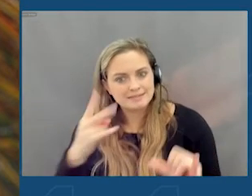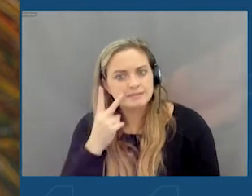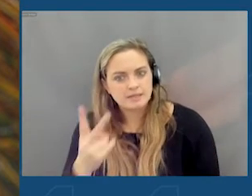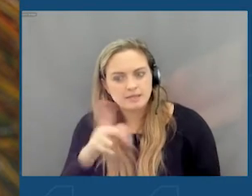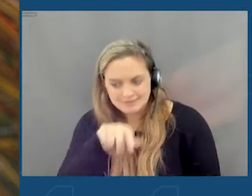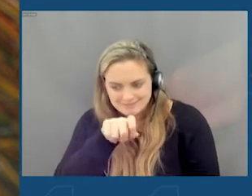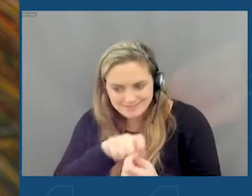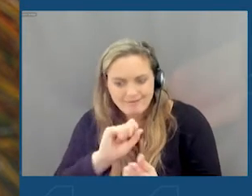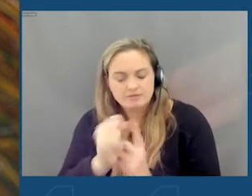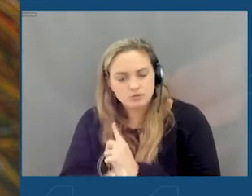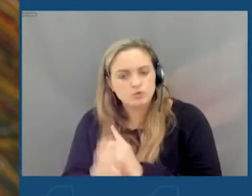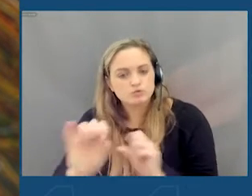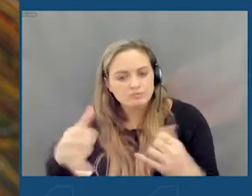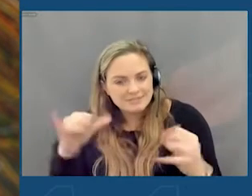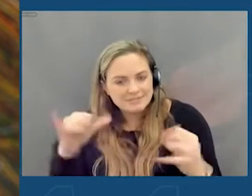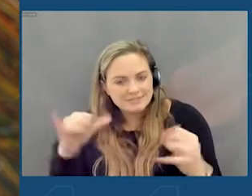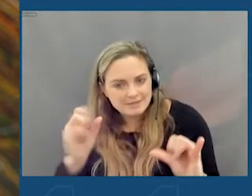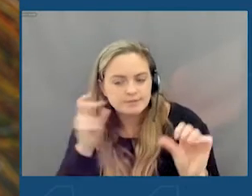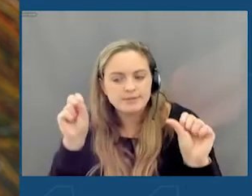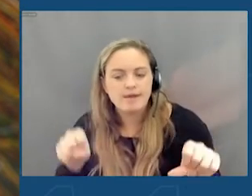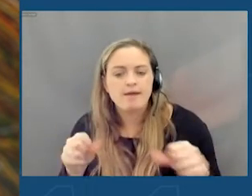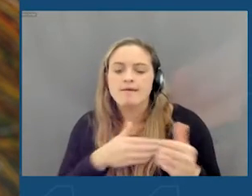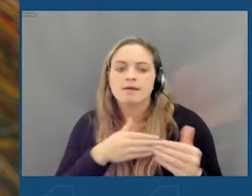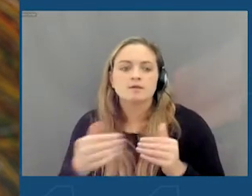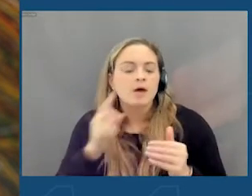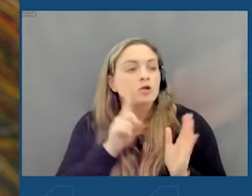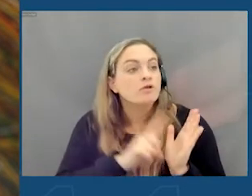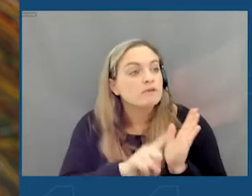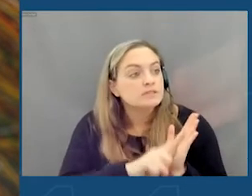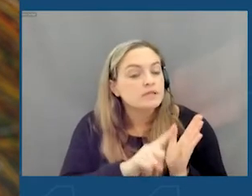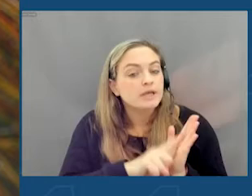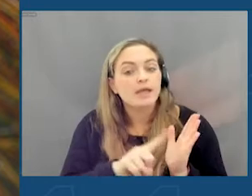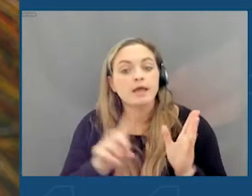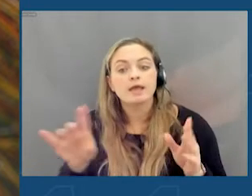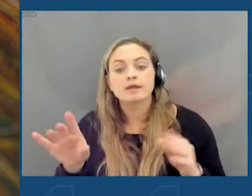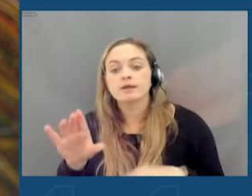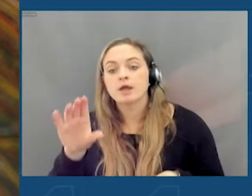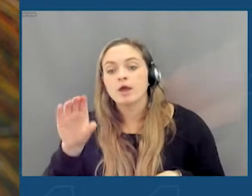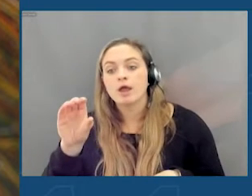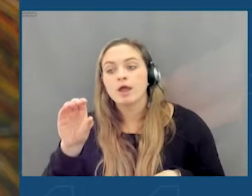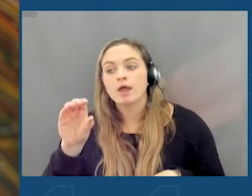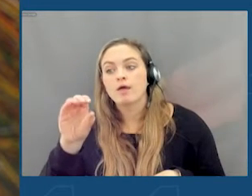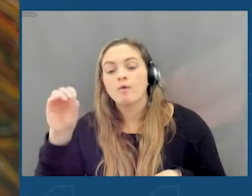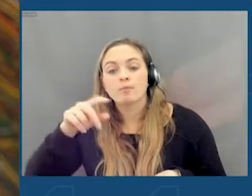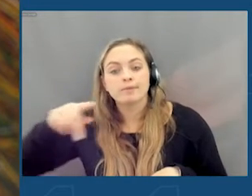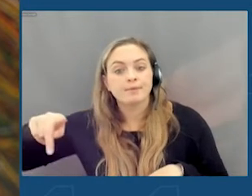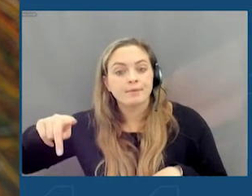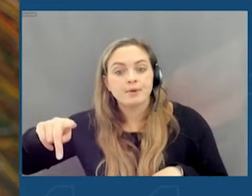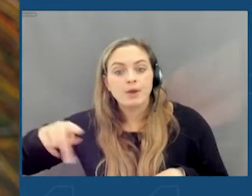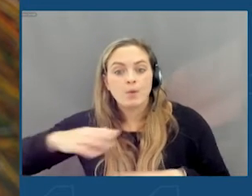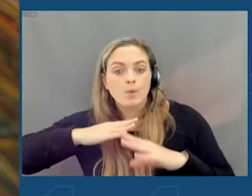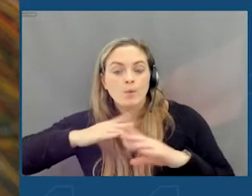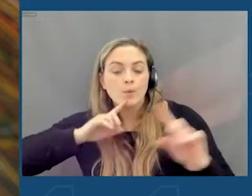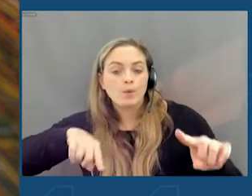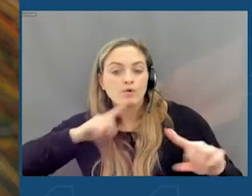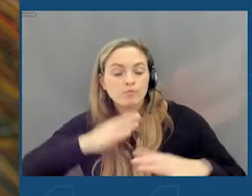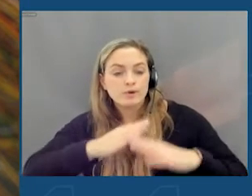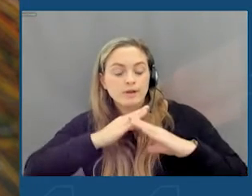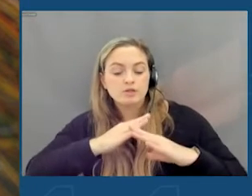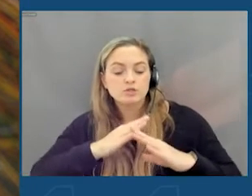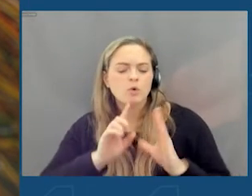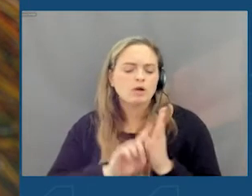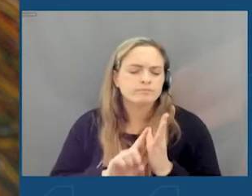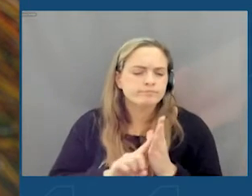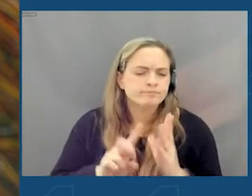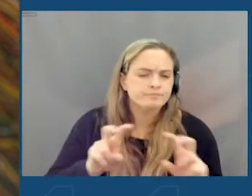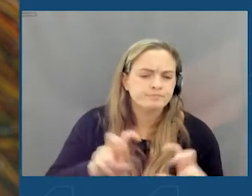the case. Whether they're carrying out an investigation, issuing an order of protection to protect someone, or vetting someone to